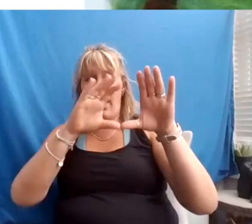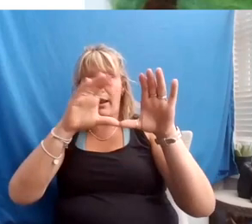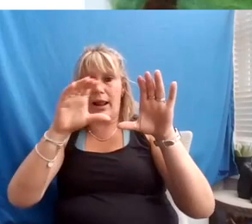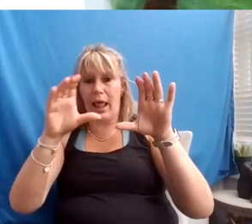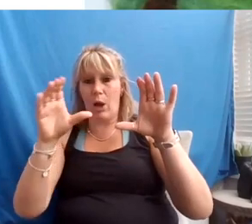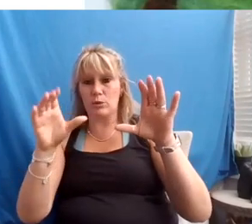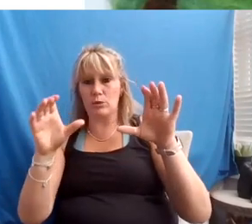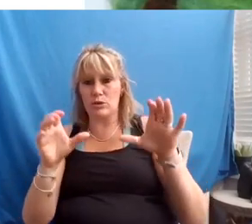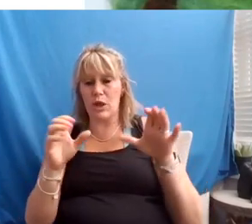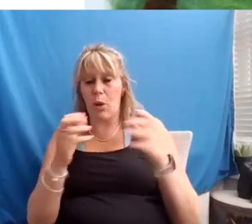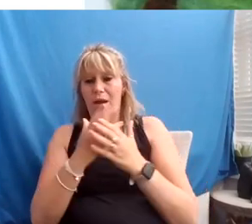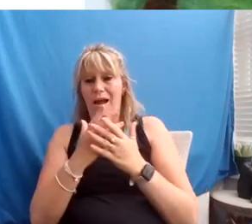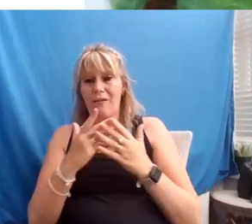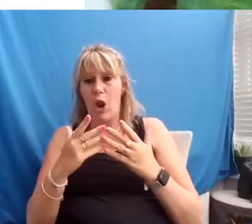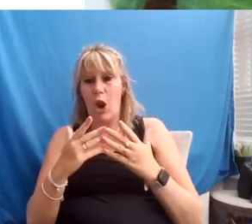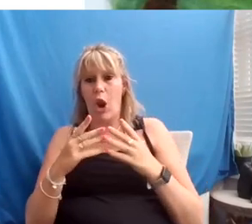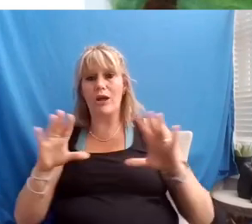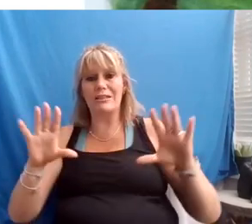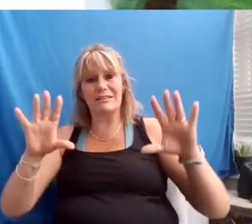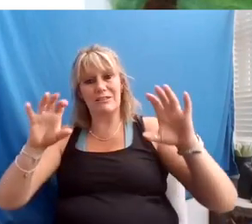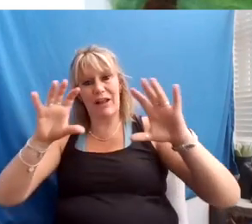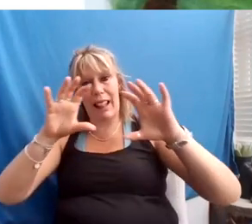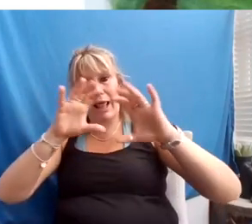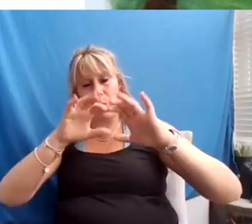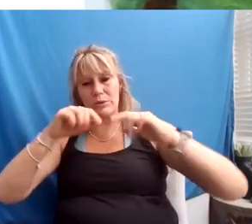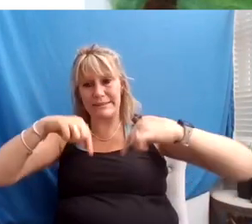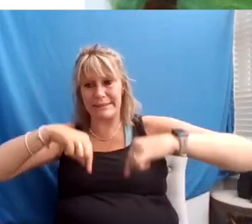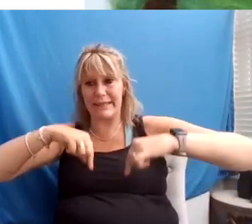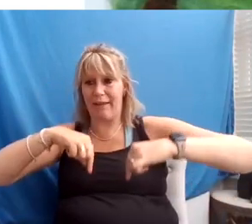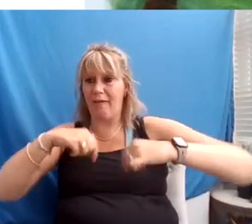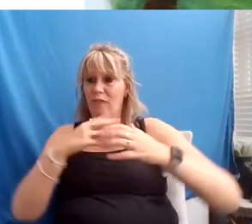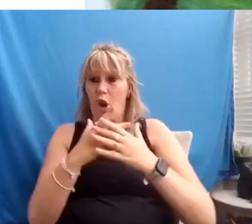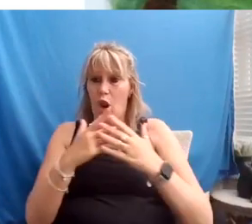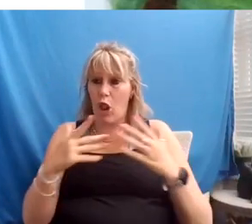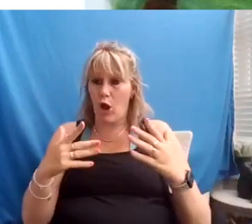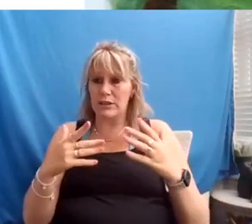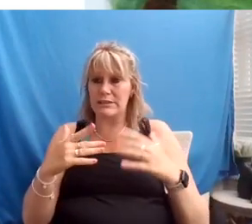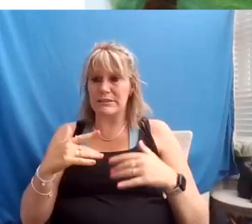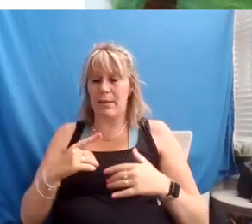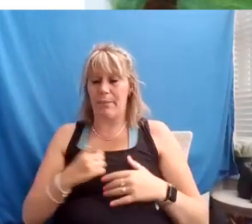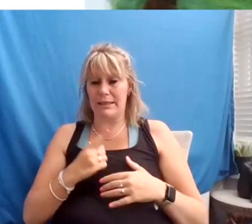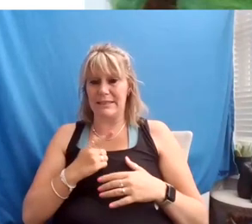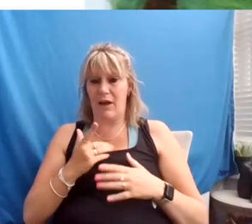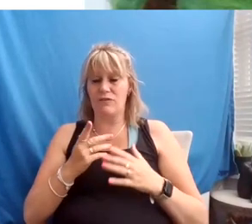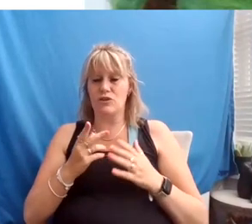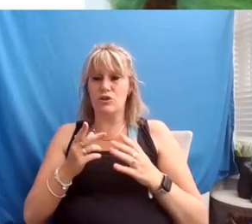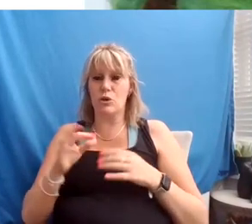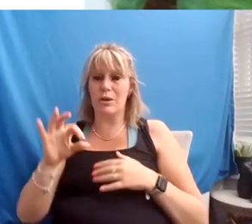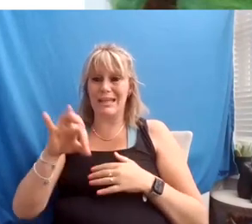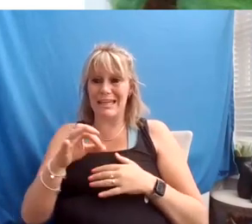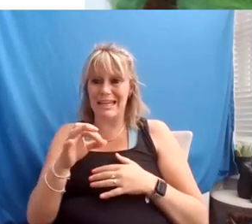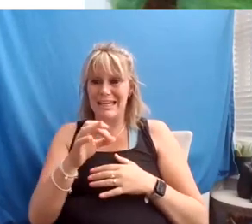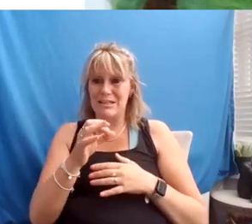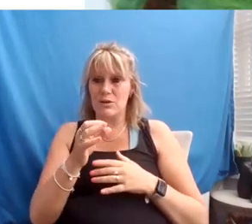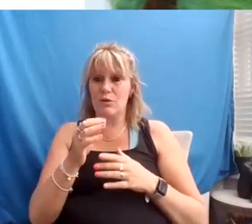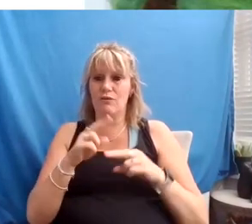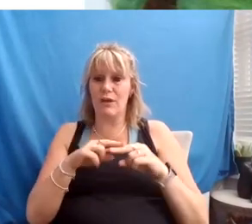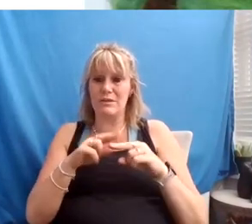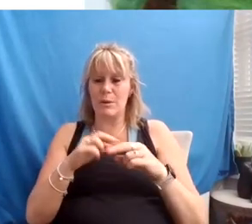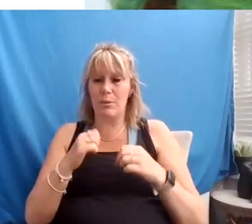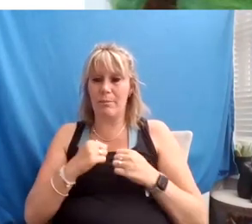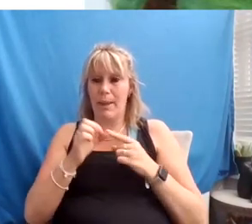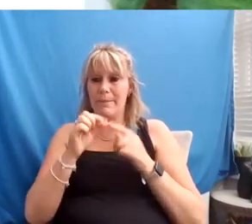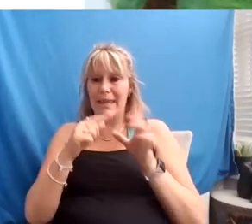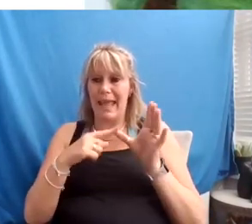We have lots of clouds like that here. I do needle felting with my peer Meg. She supports